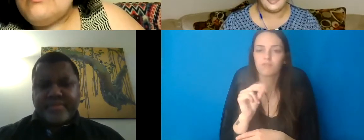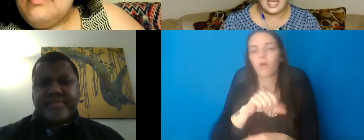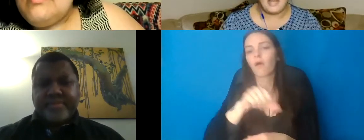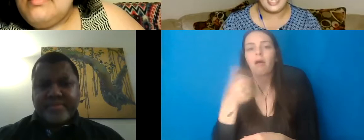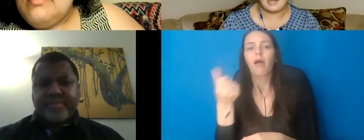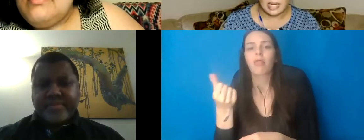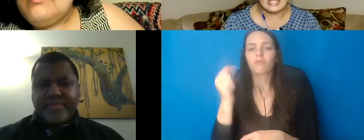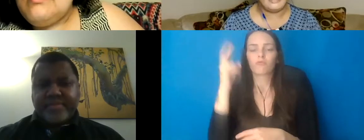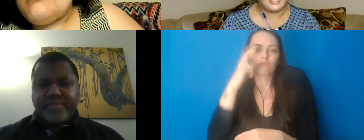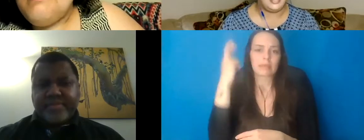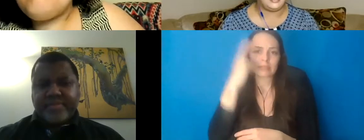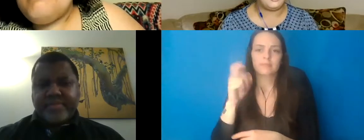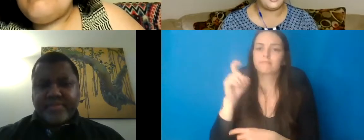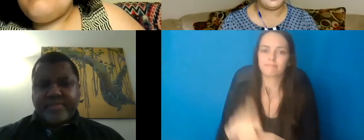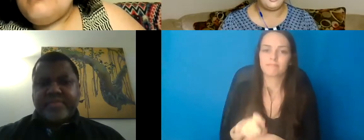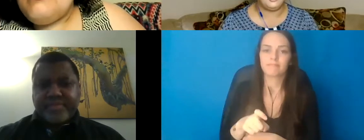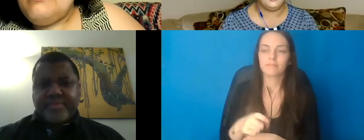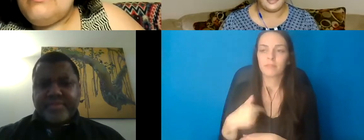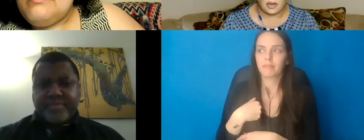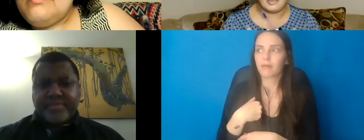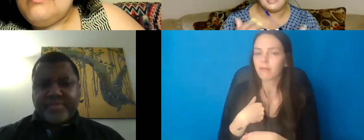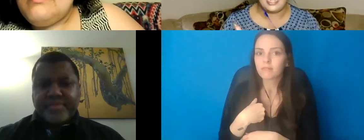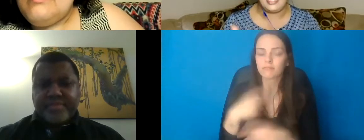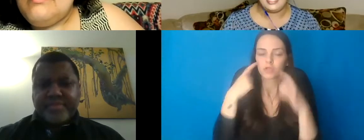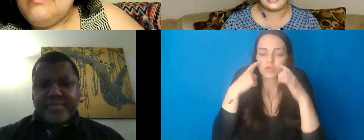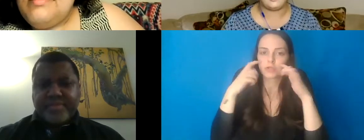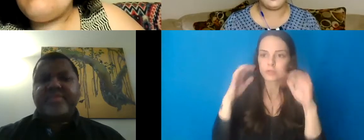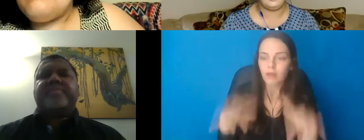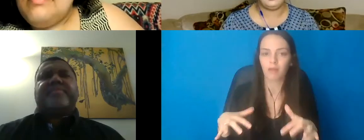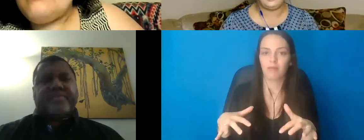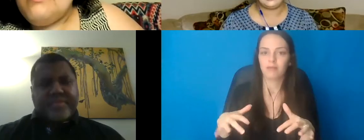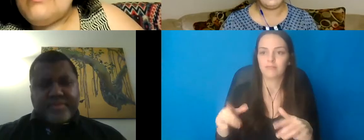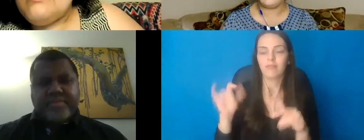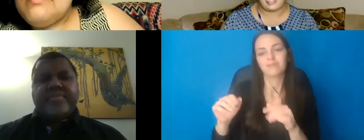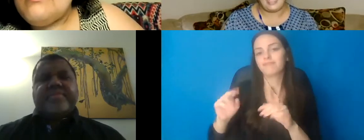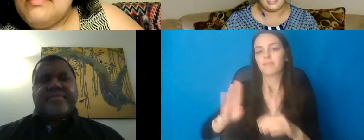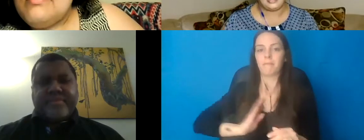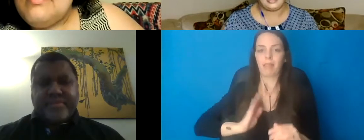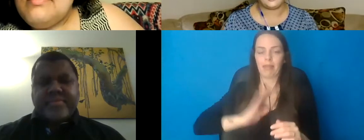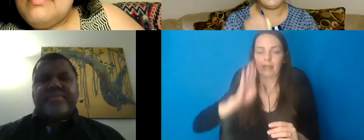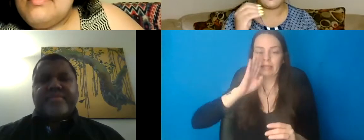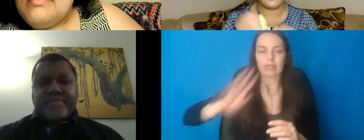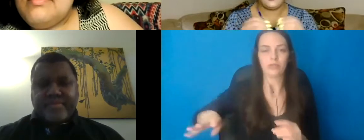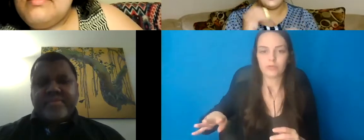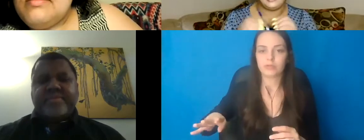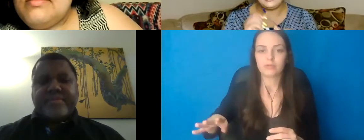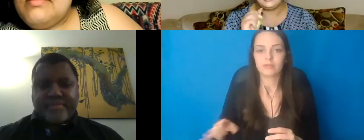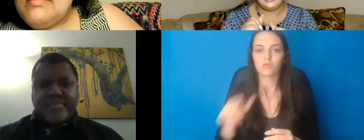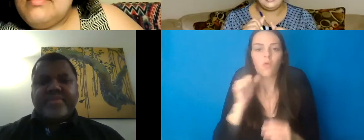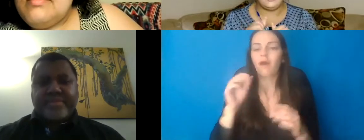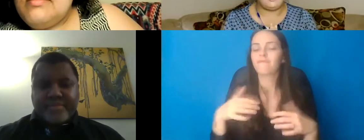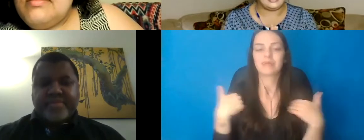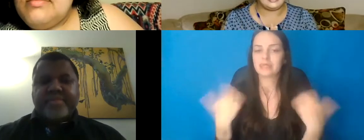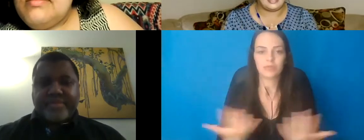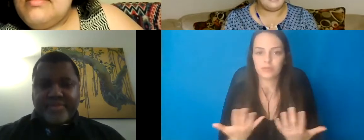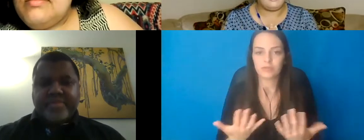to anti-oppressive, and also to the whole polite ignorance of where people like to say we don't have that in here. So therefore we like to, nitpick